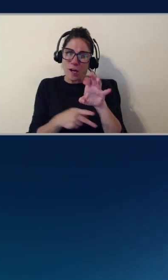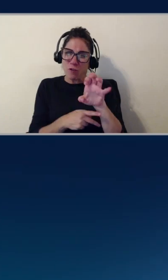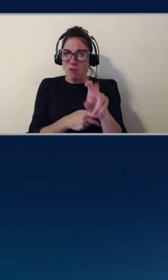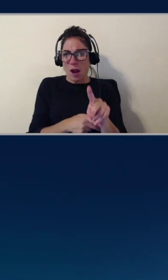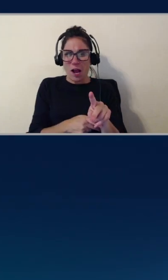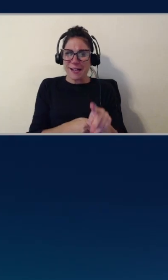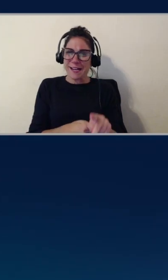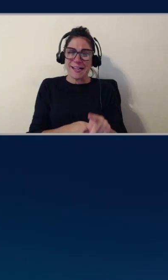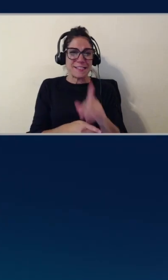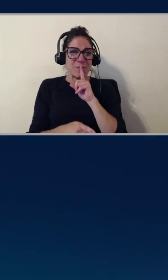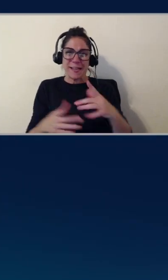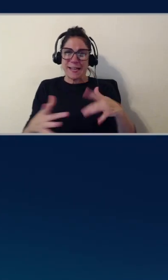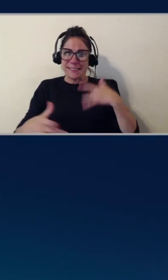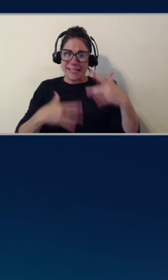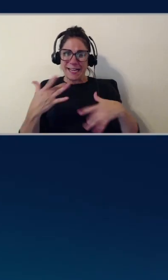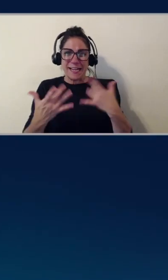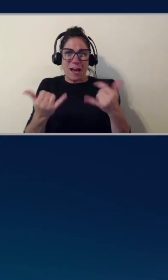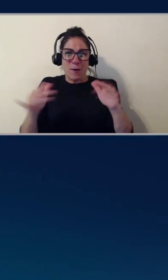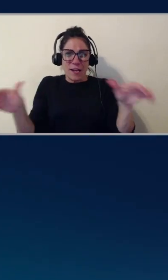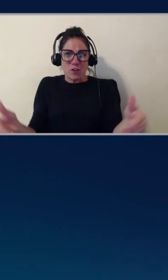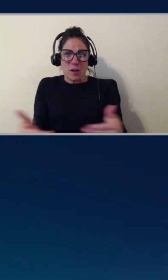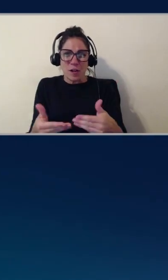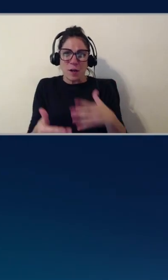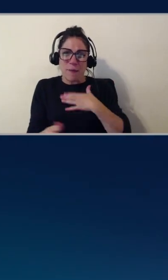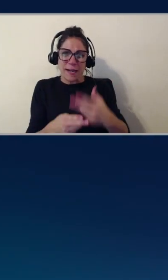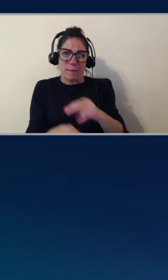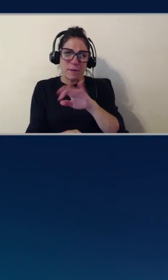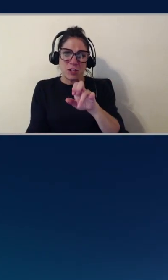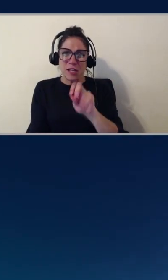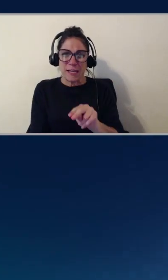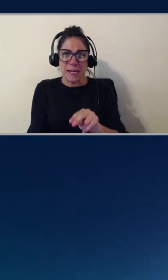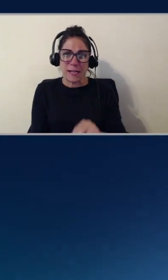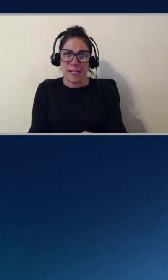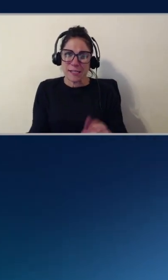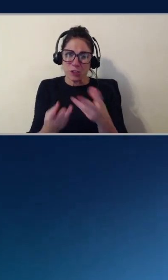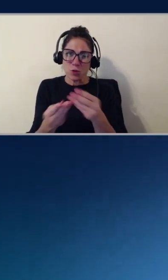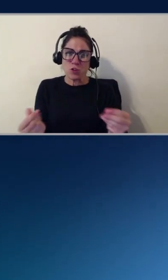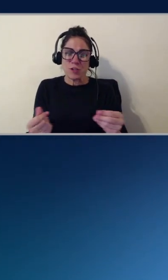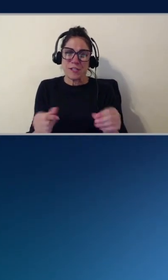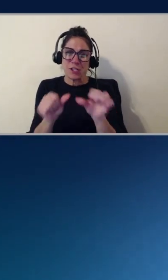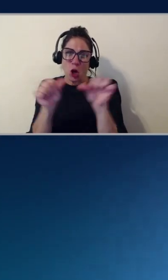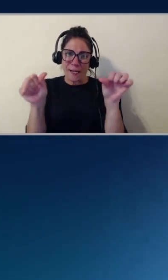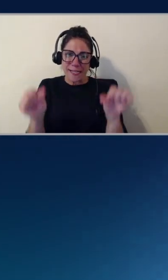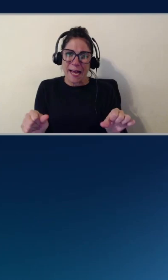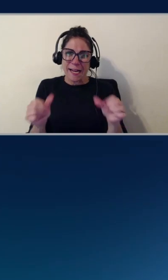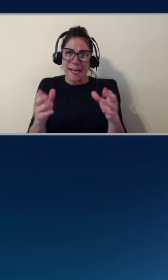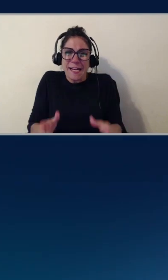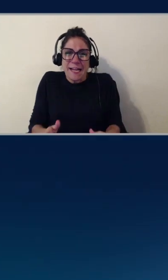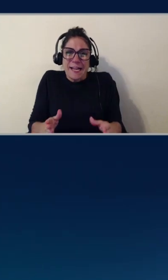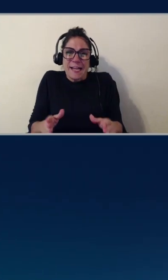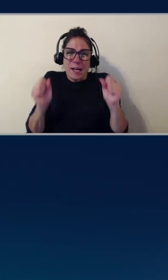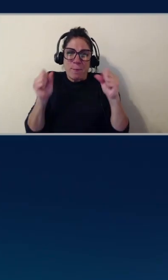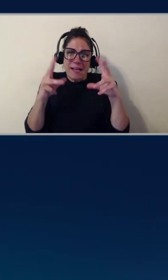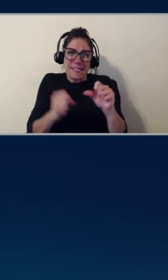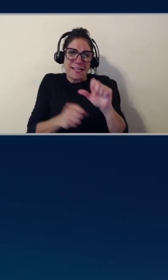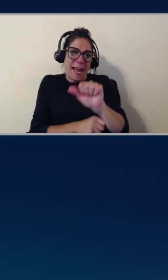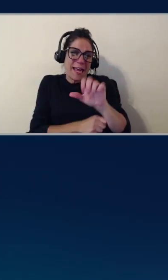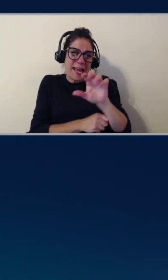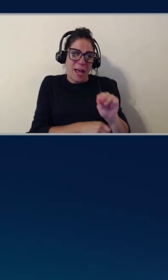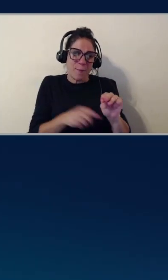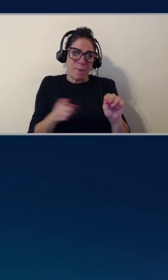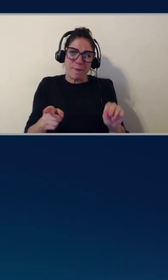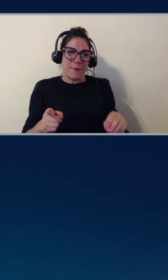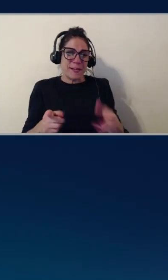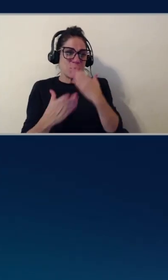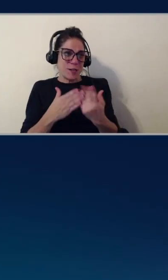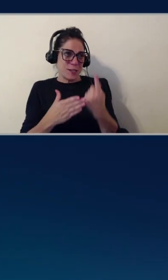super exciting. So let's do some intros first. My name is Jillian, Startup Solutions Architect. Got the one and only, the amazing AM. It's good there's only one of